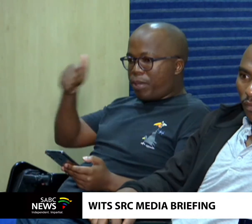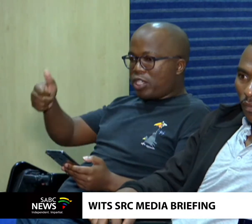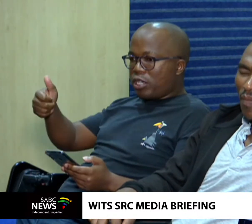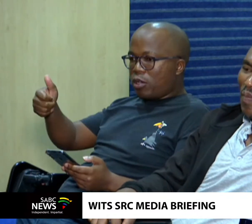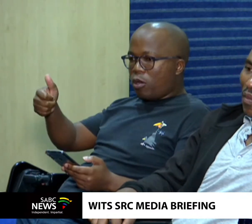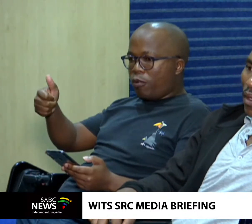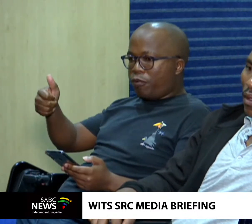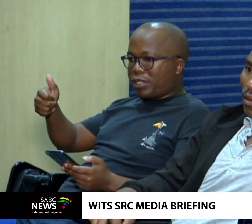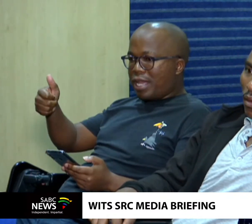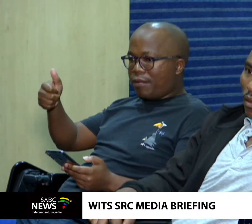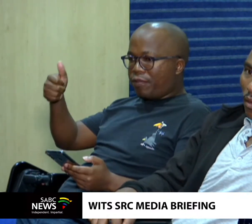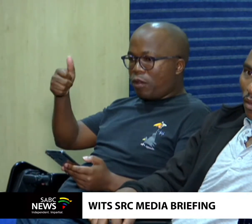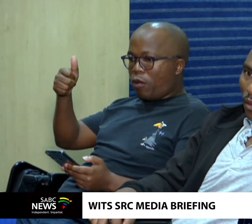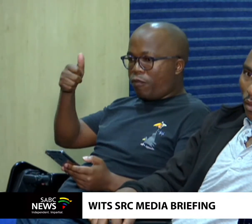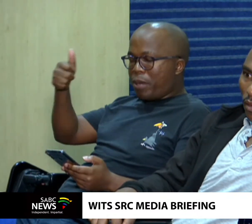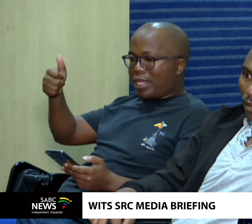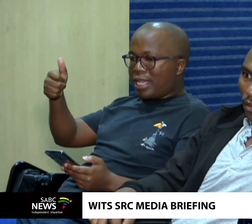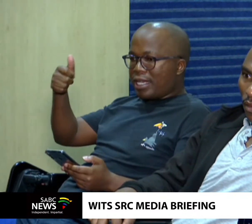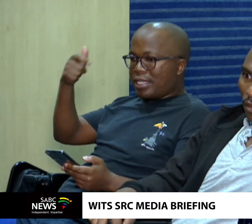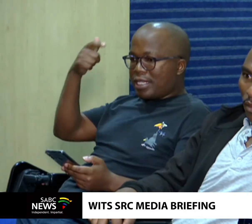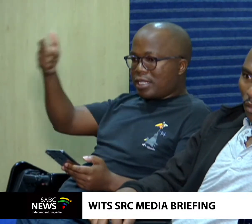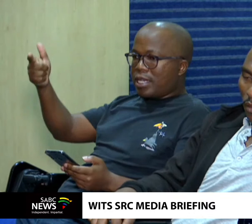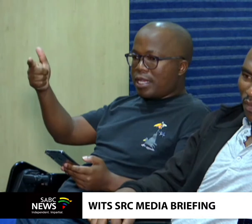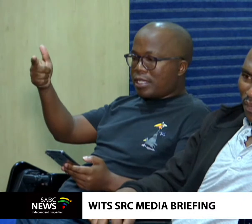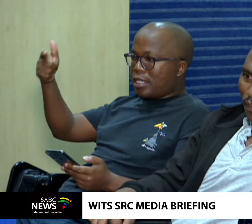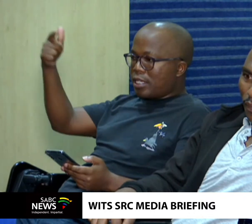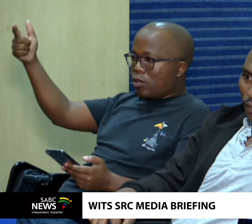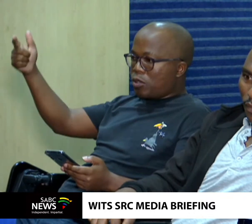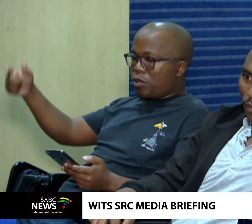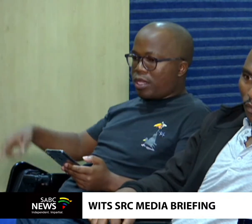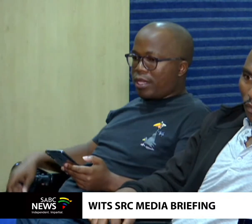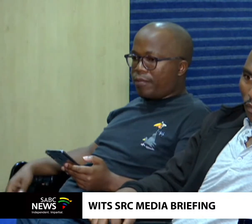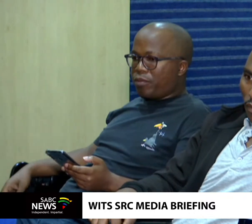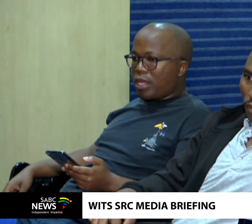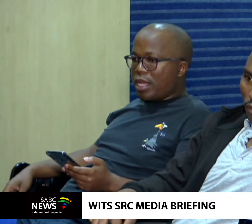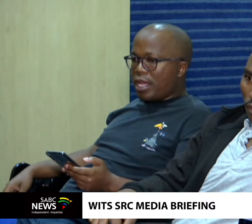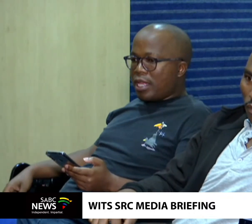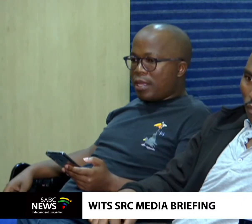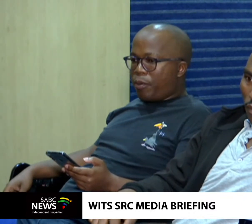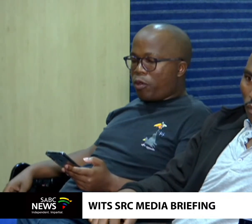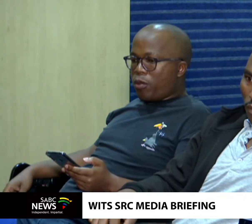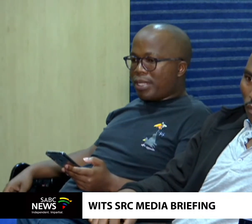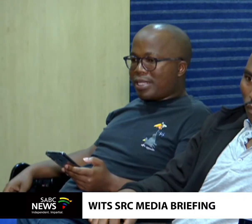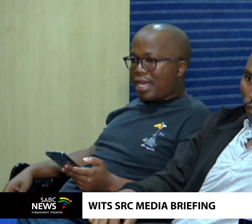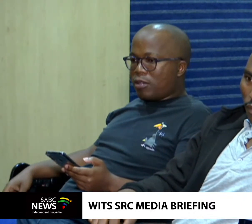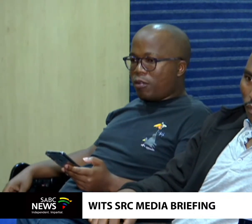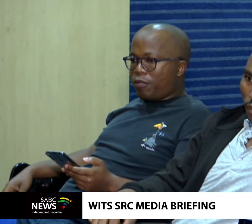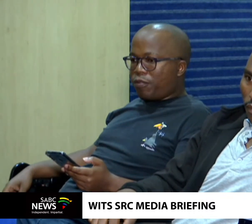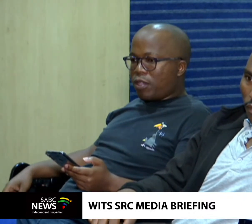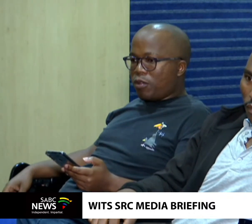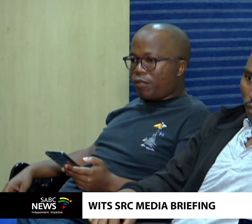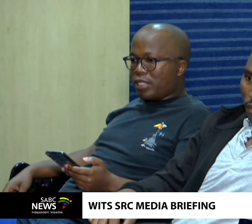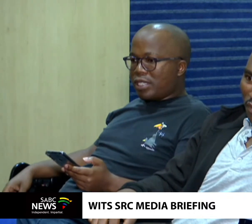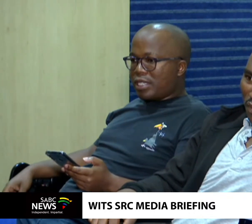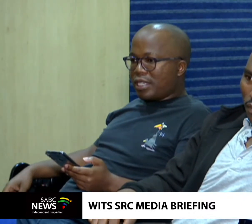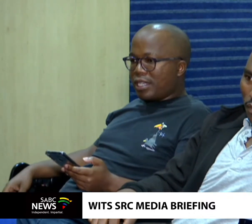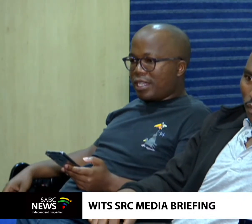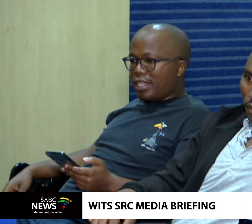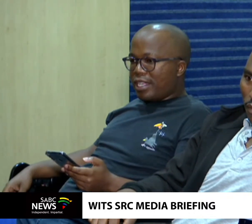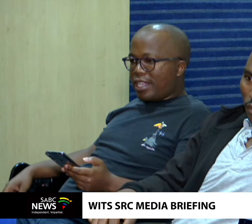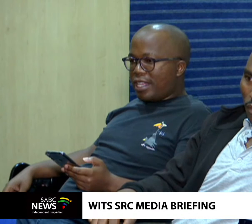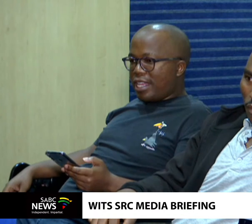So it's the purging of staff of black directors. It's also the procurement side of the